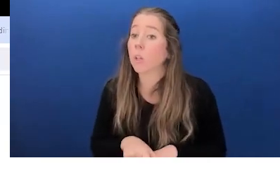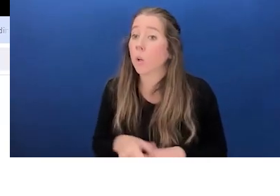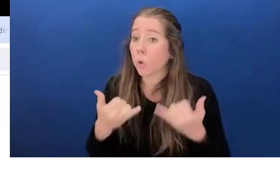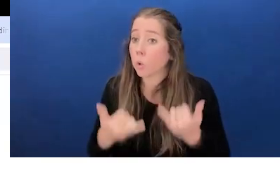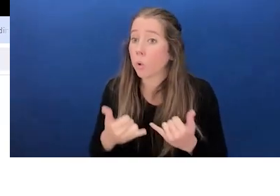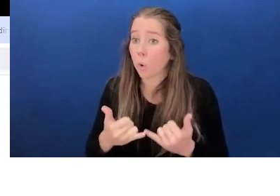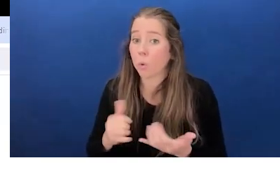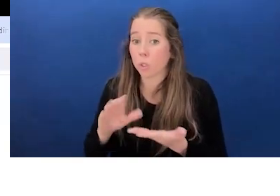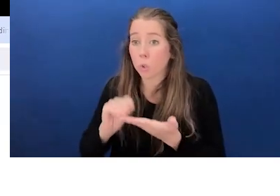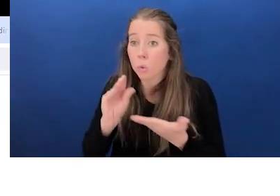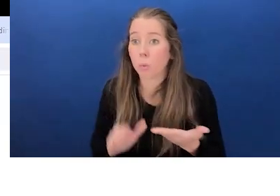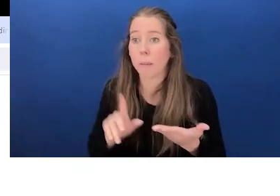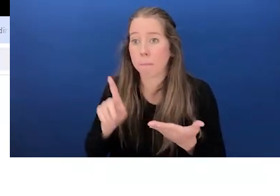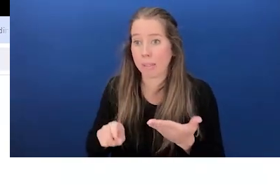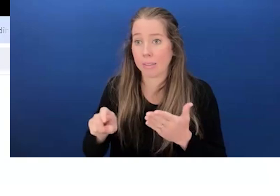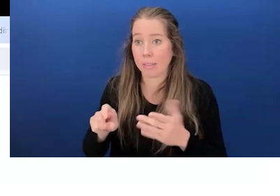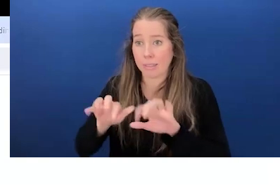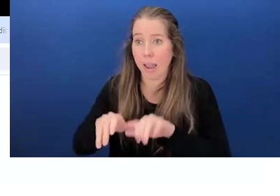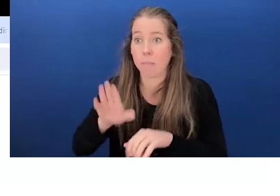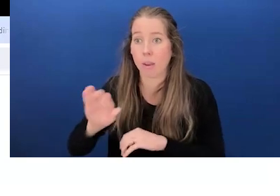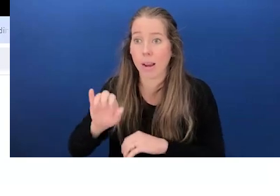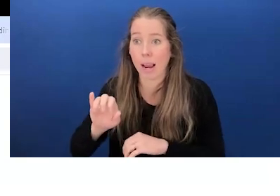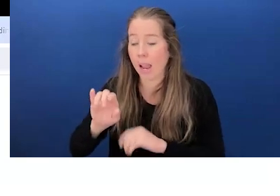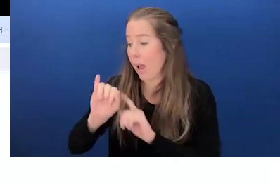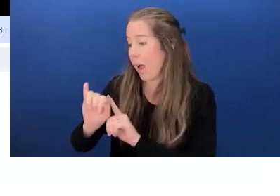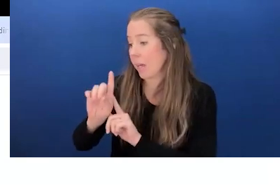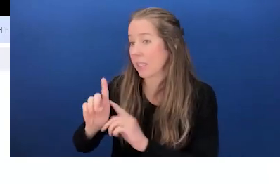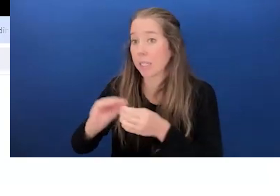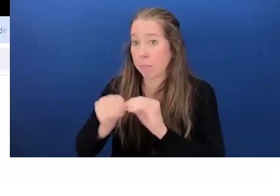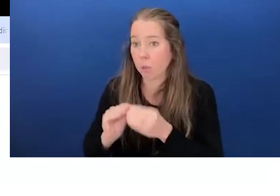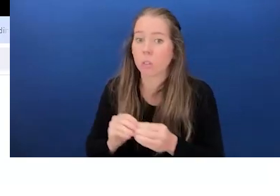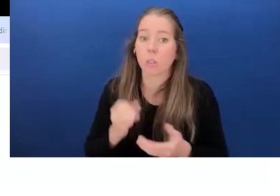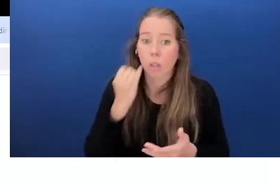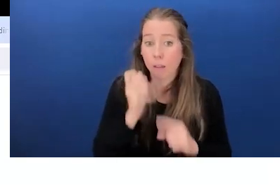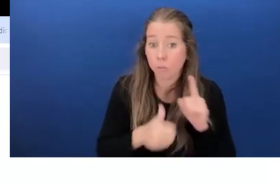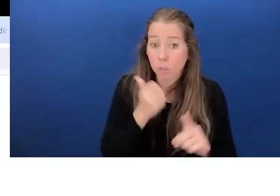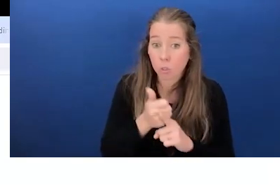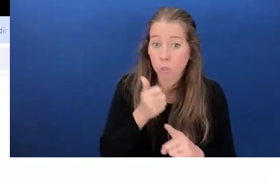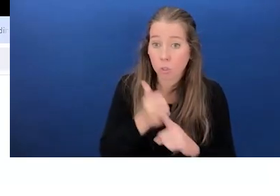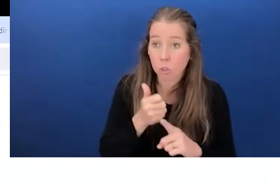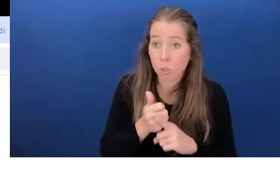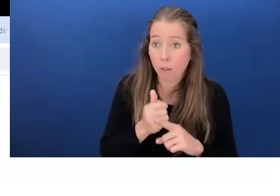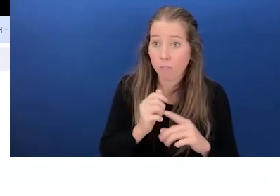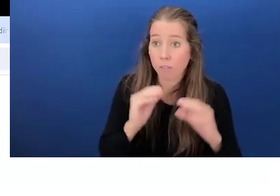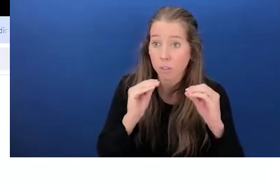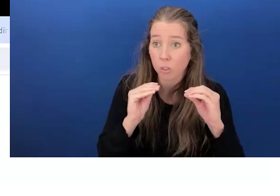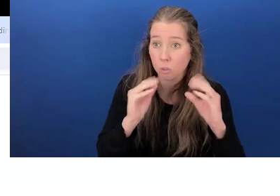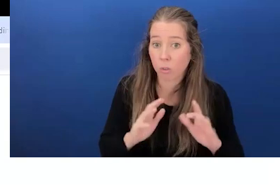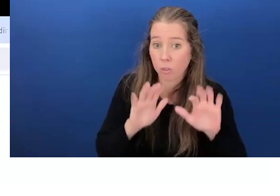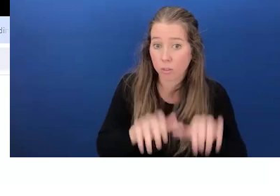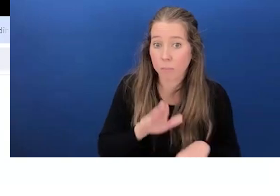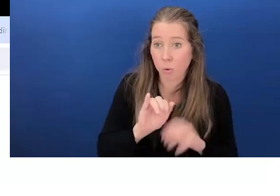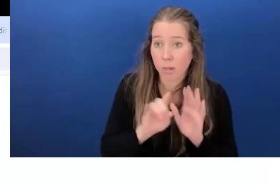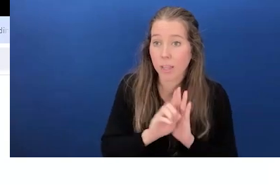their ID number. Now, if you, as the instructor, and you'll see this, enter your ID number, this will be submitted as a student, just